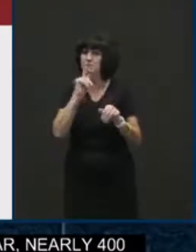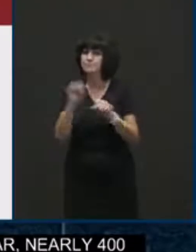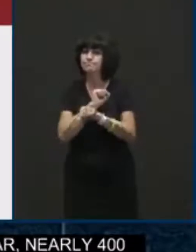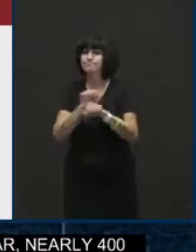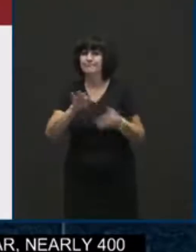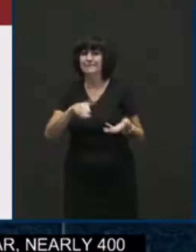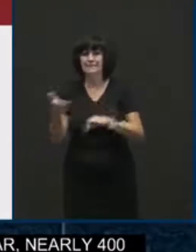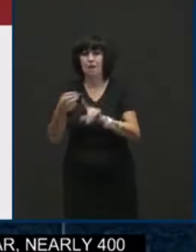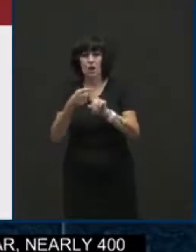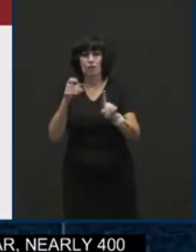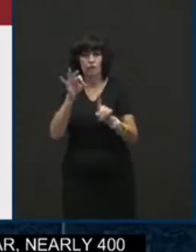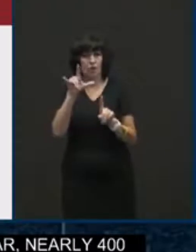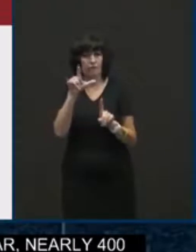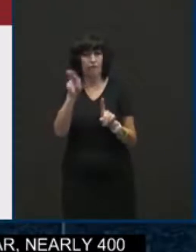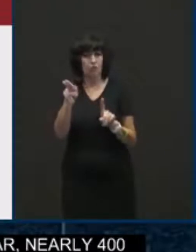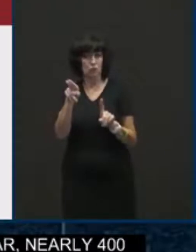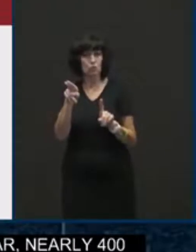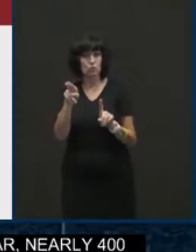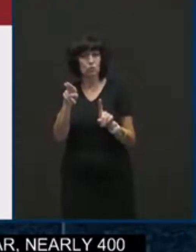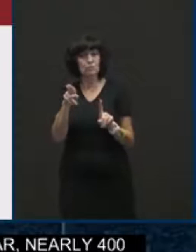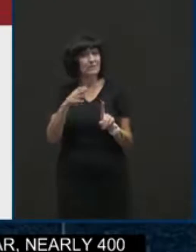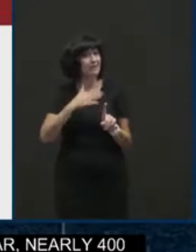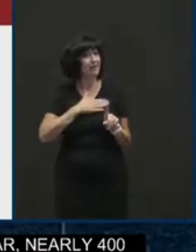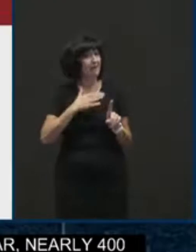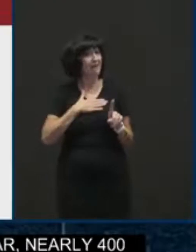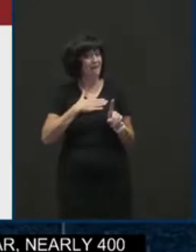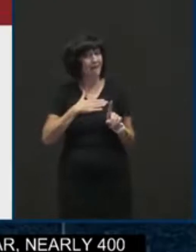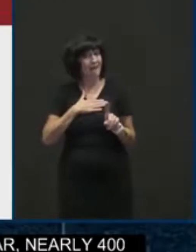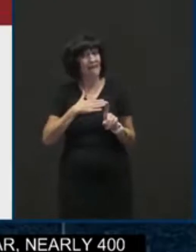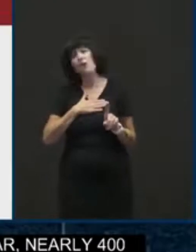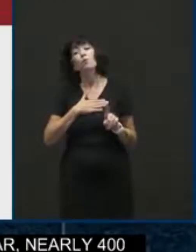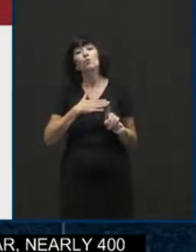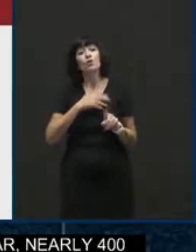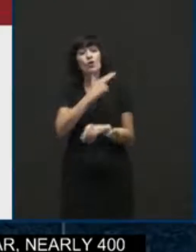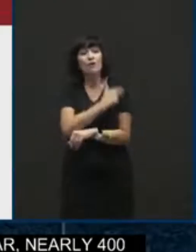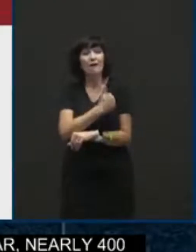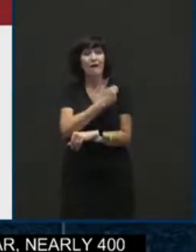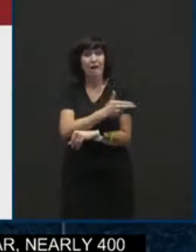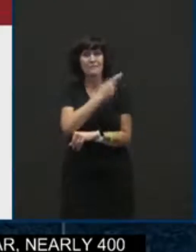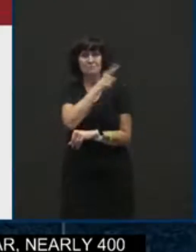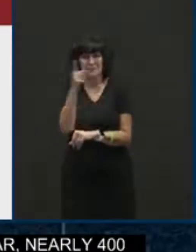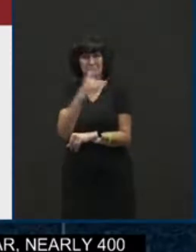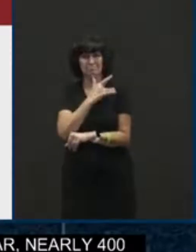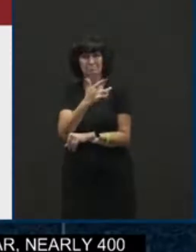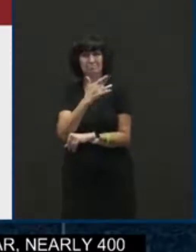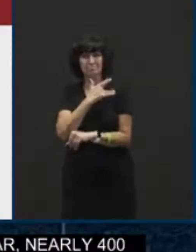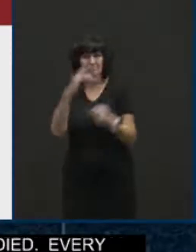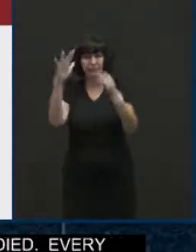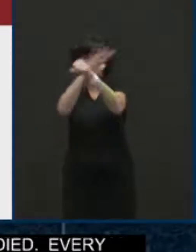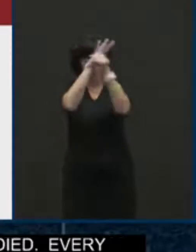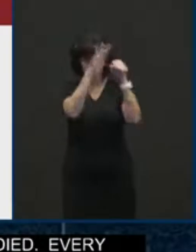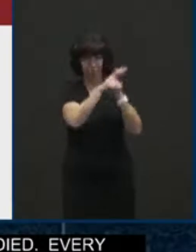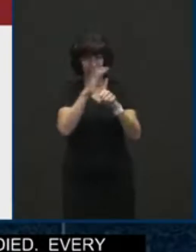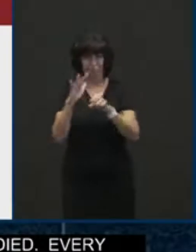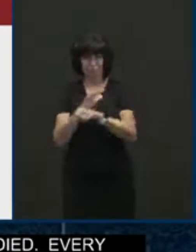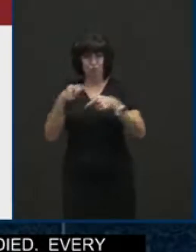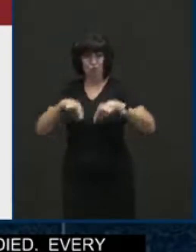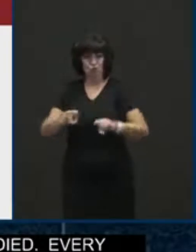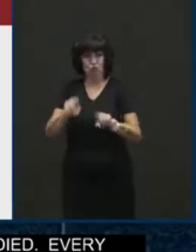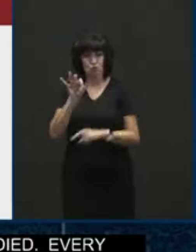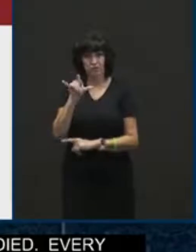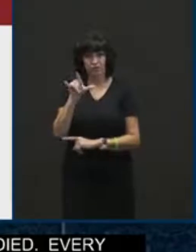of our influenza season, our healthcare systems are maxed out. They are full. And so